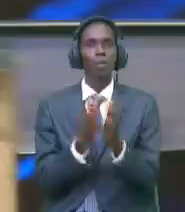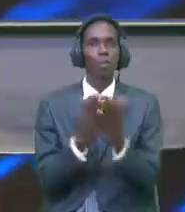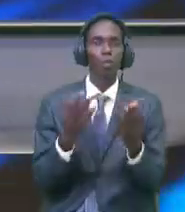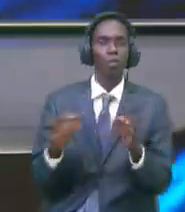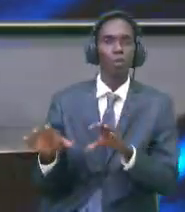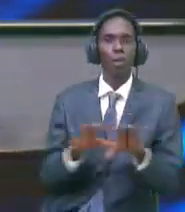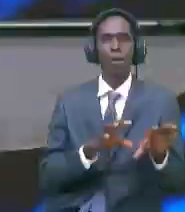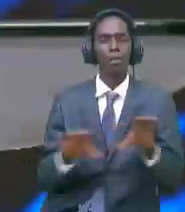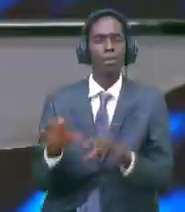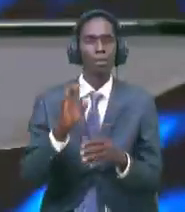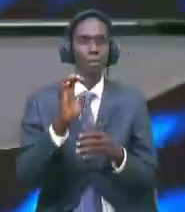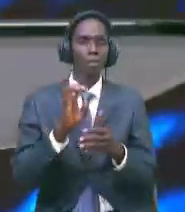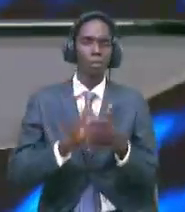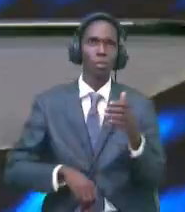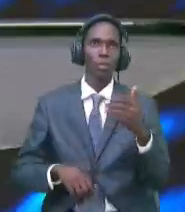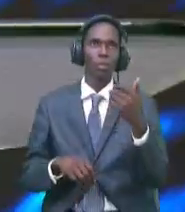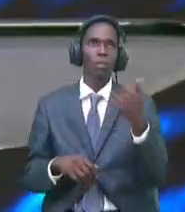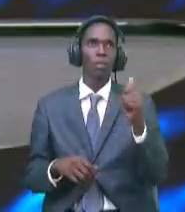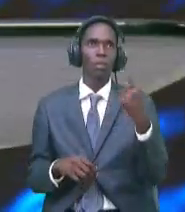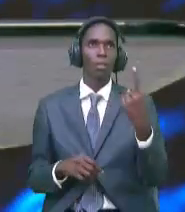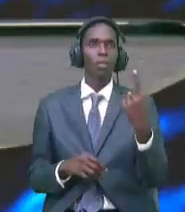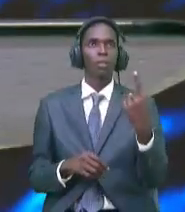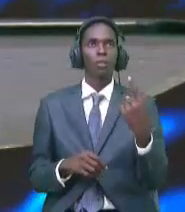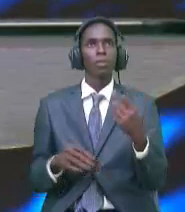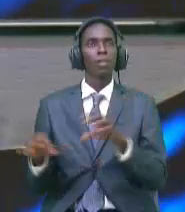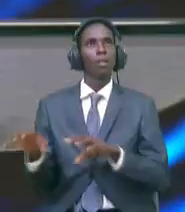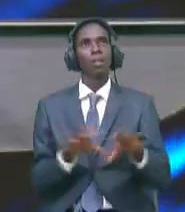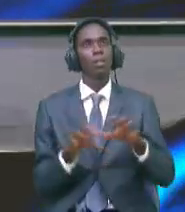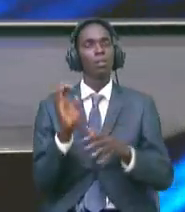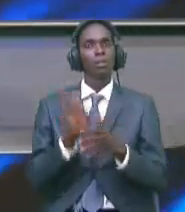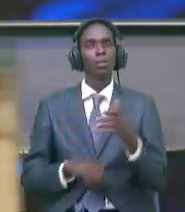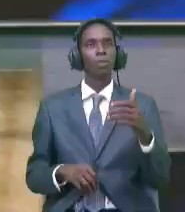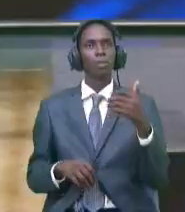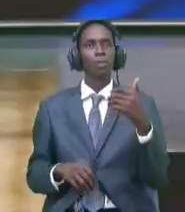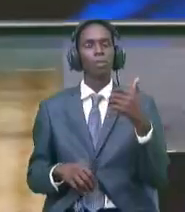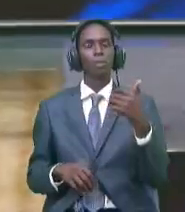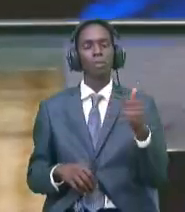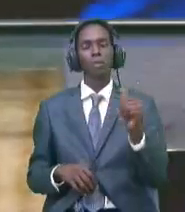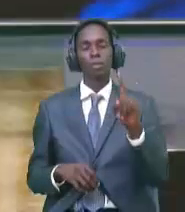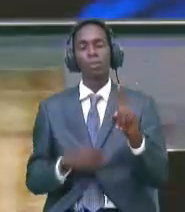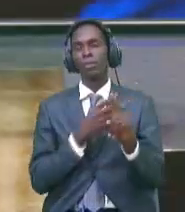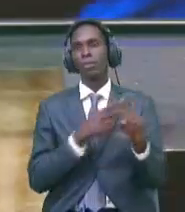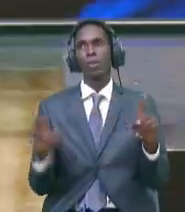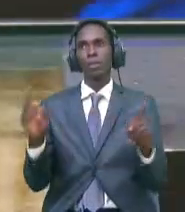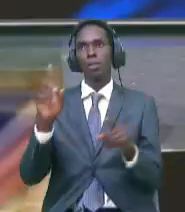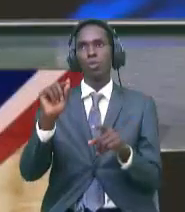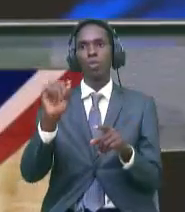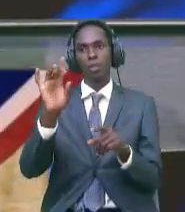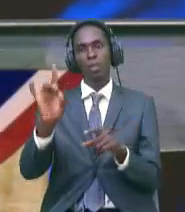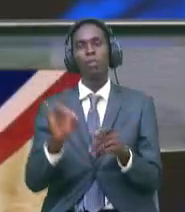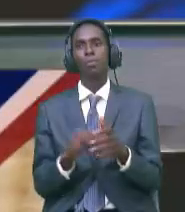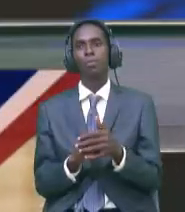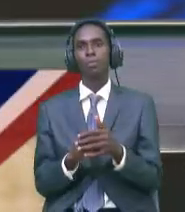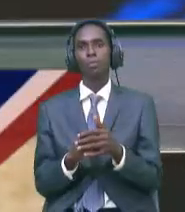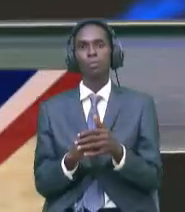chapter 11. We're reading from verse 28. Acts chapter 11, and we're reading from verse 28.